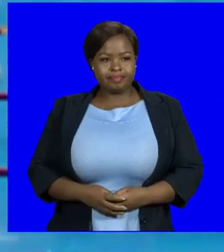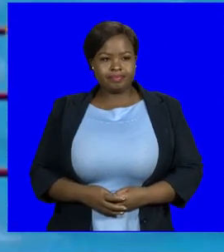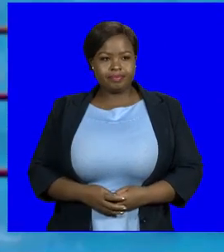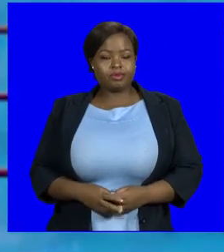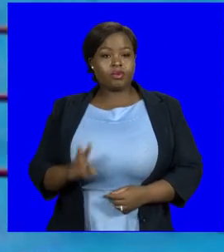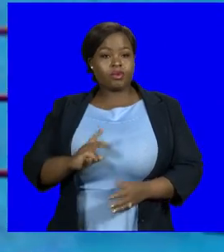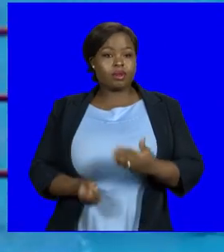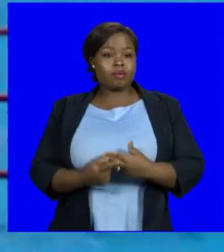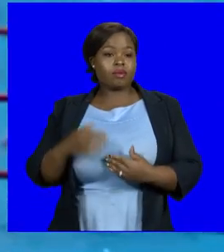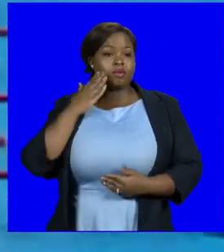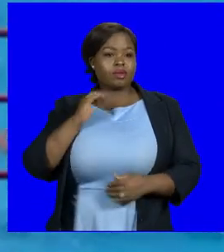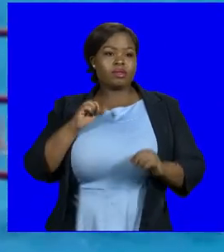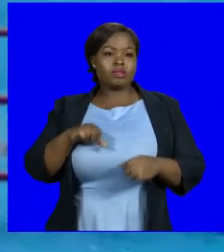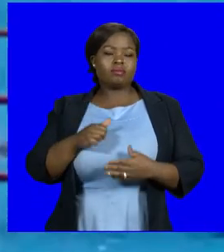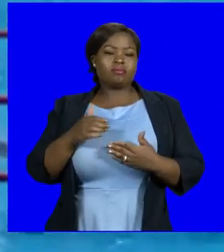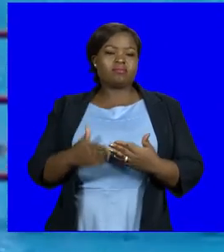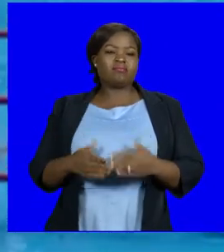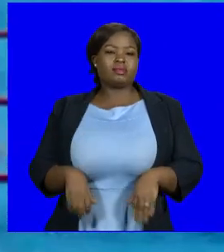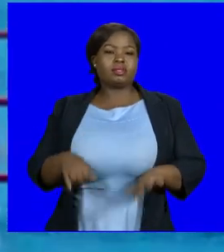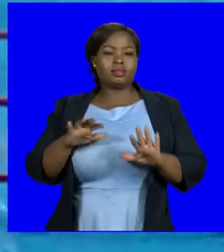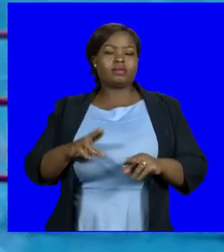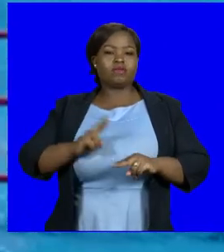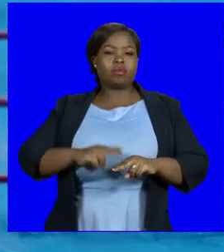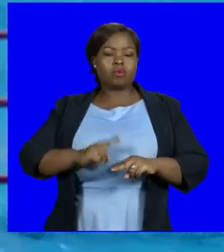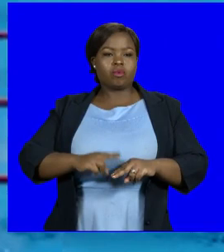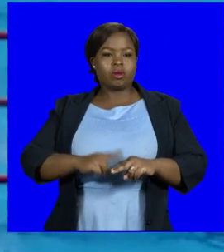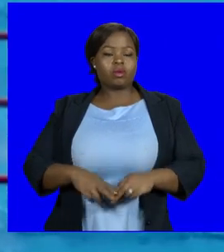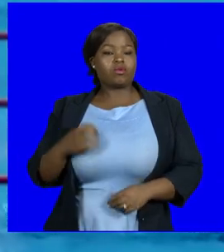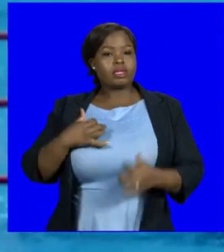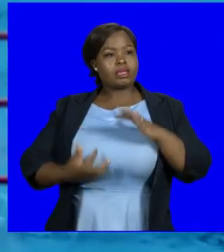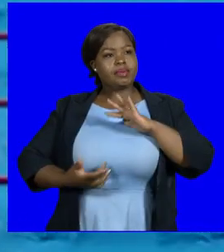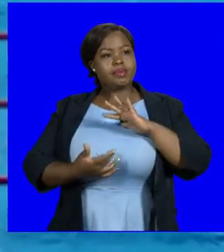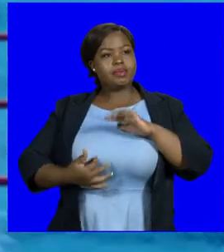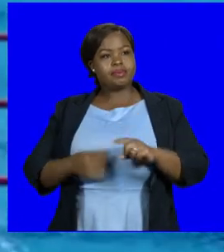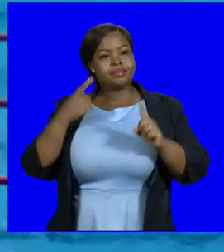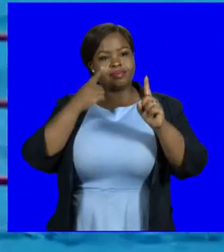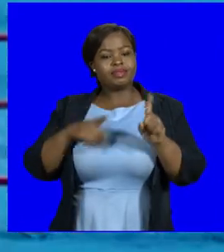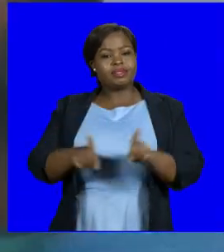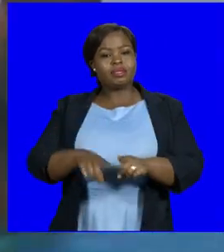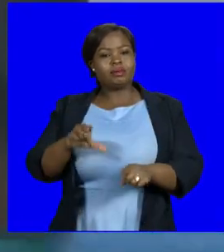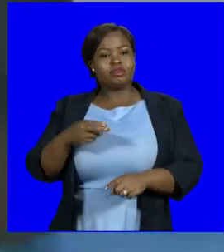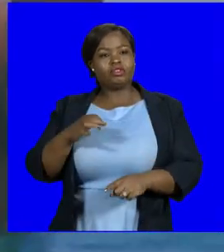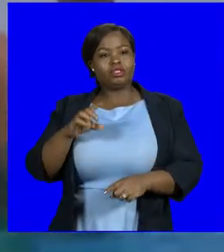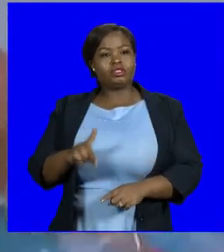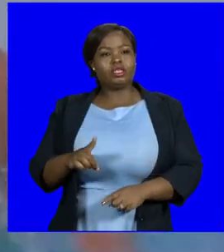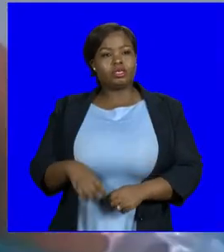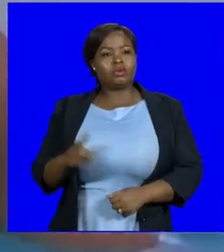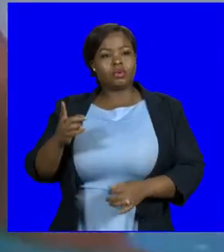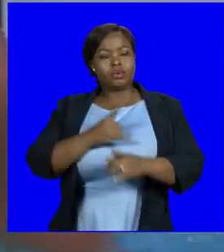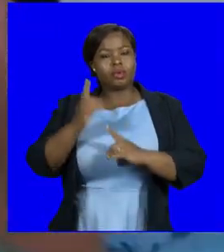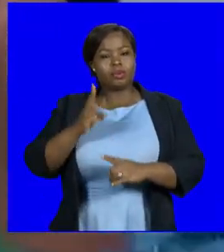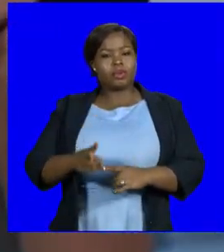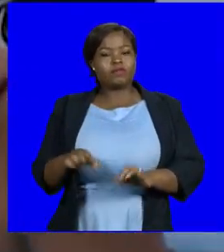of the 10th of February as people from across the country jump into the lake with aspirations of being like Chad Ho and winning the largest